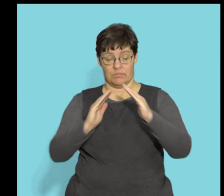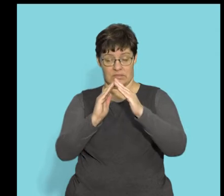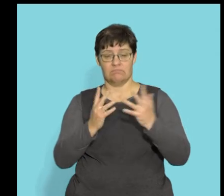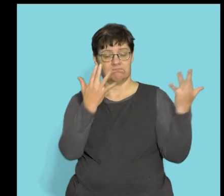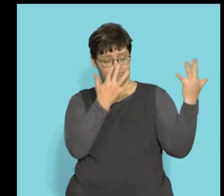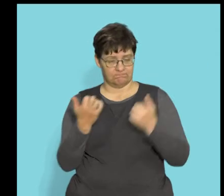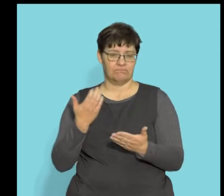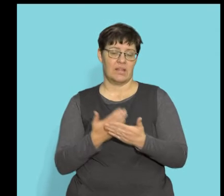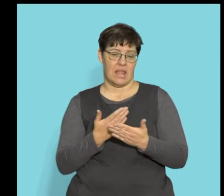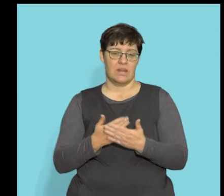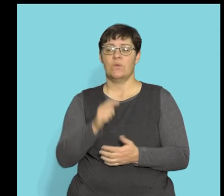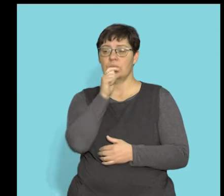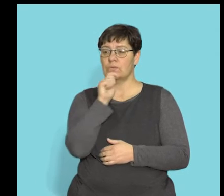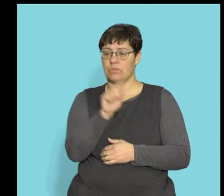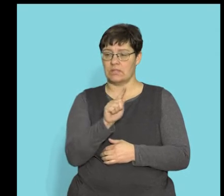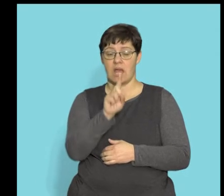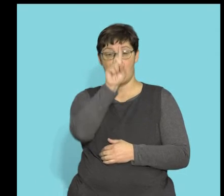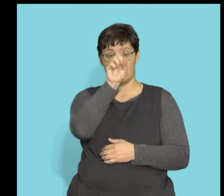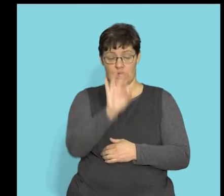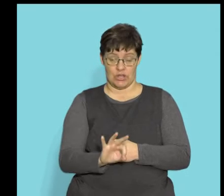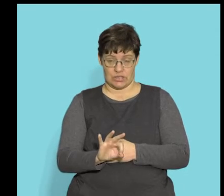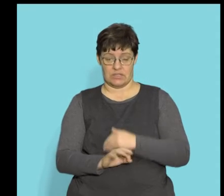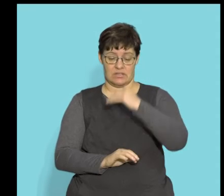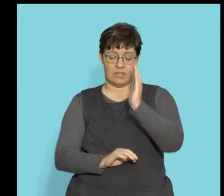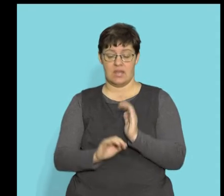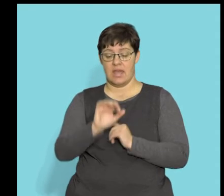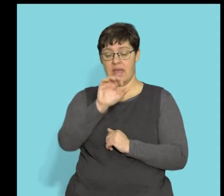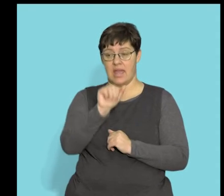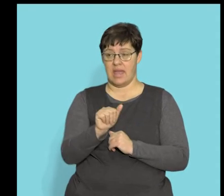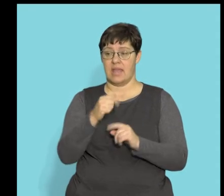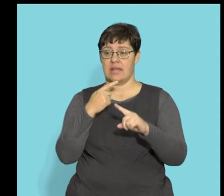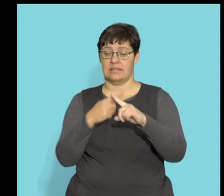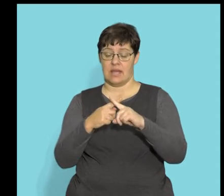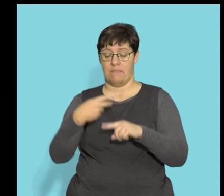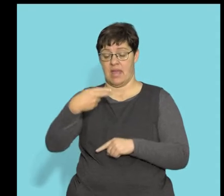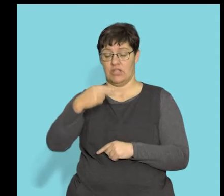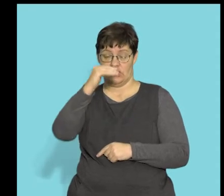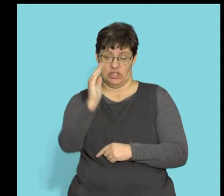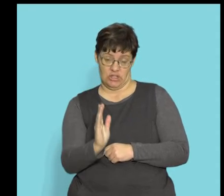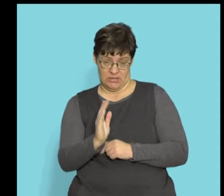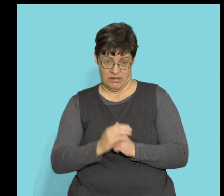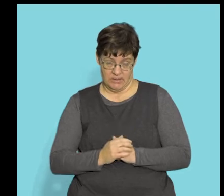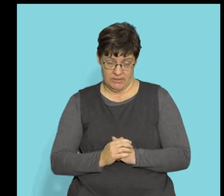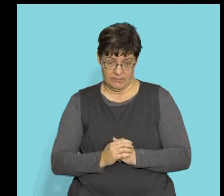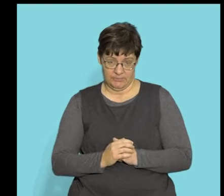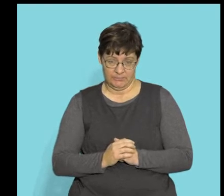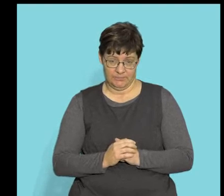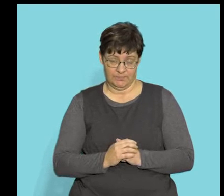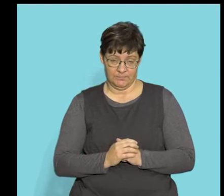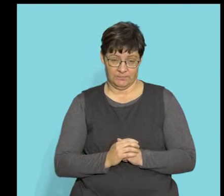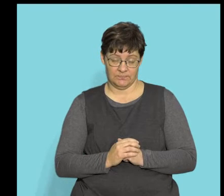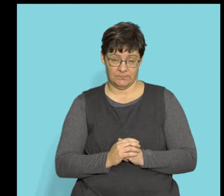be calculated using 1/3 times the area of the base times the